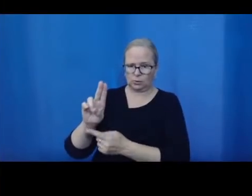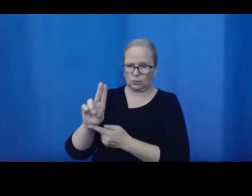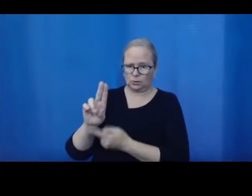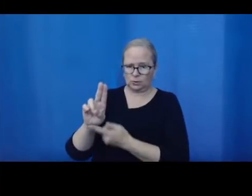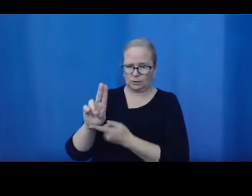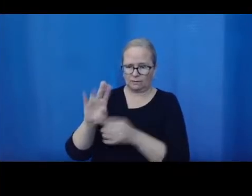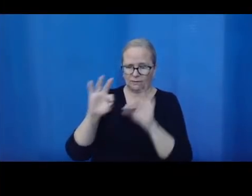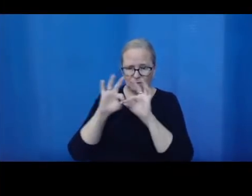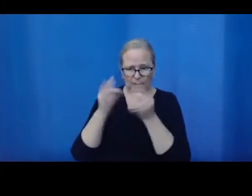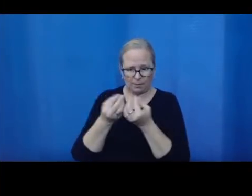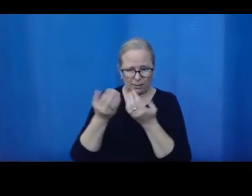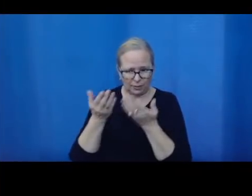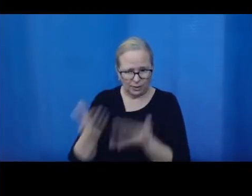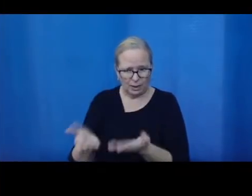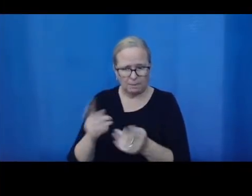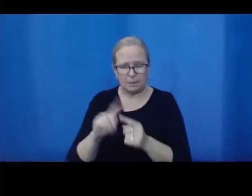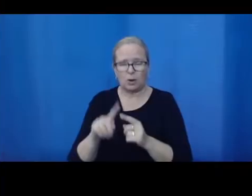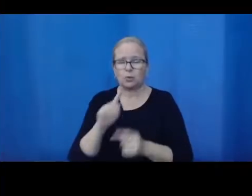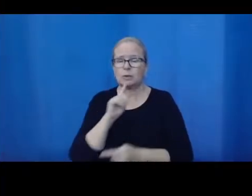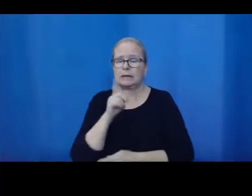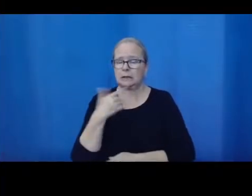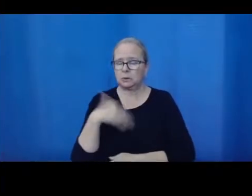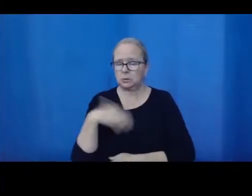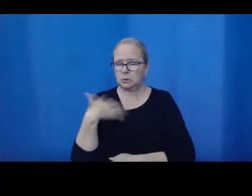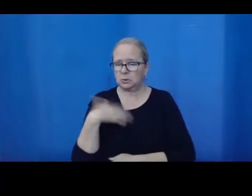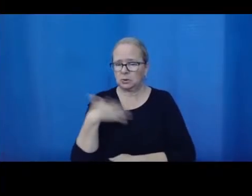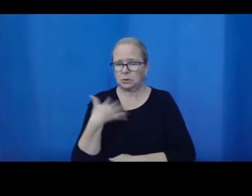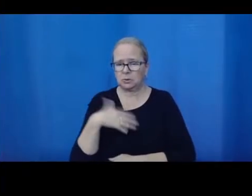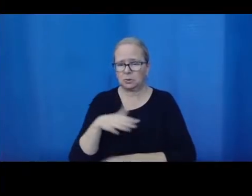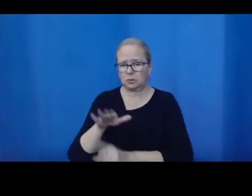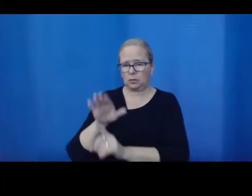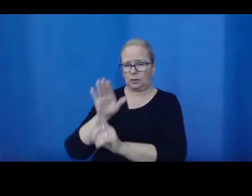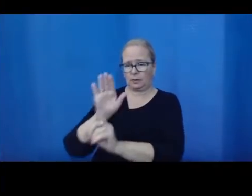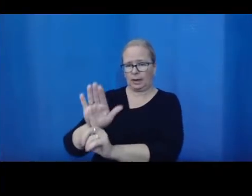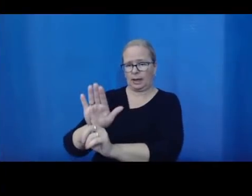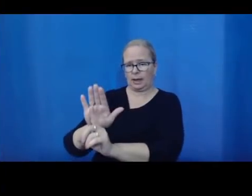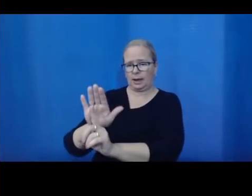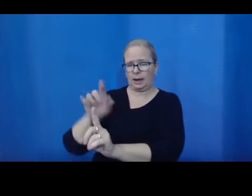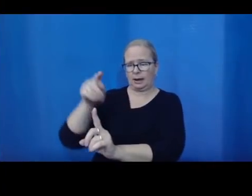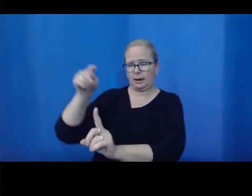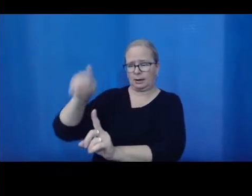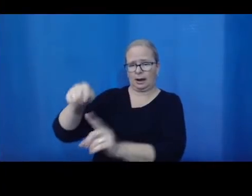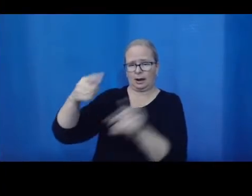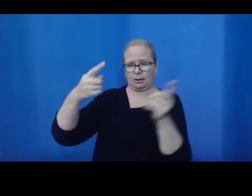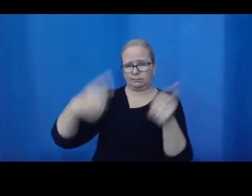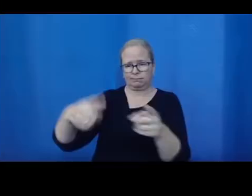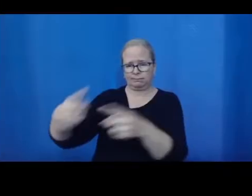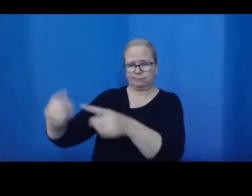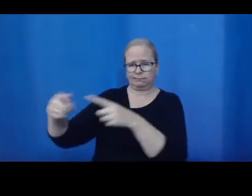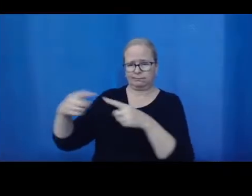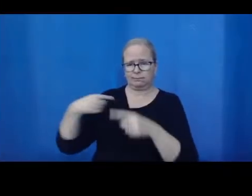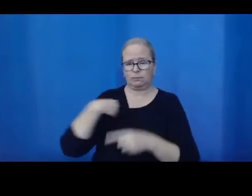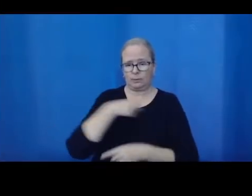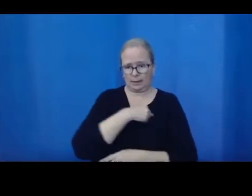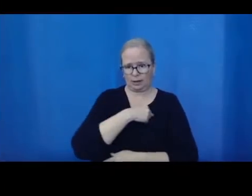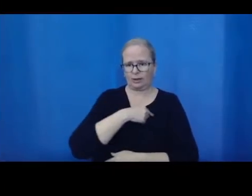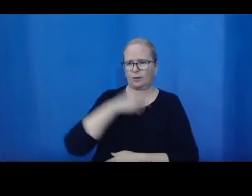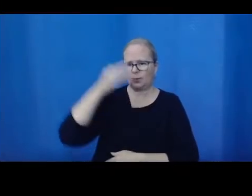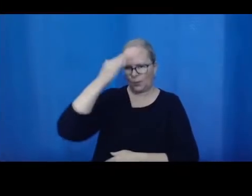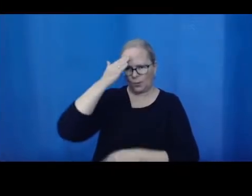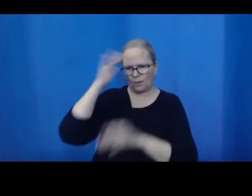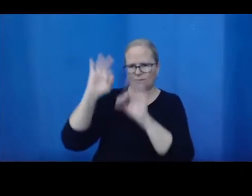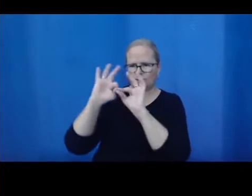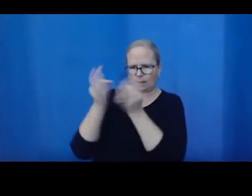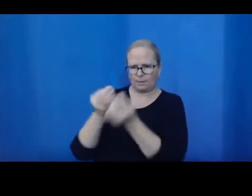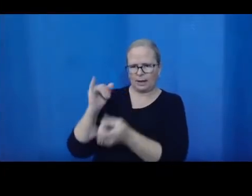agreement. Everybody knows why, the family member is there. What we're seeing right now is a lot of division,